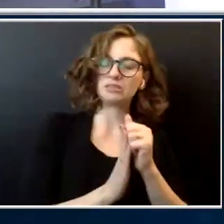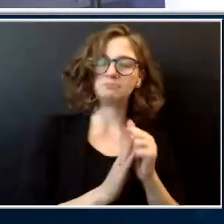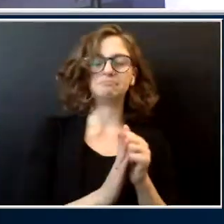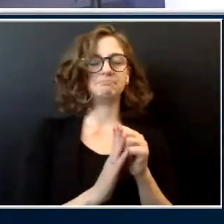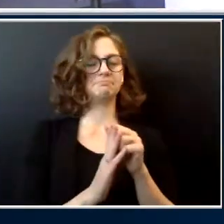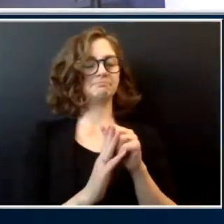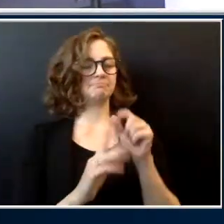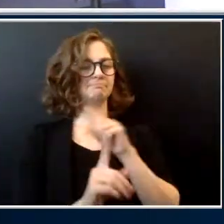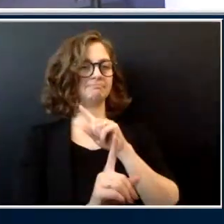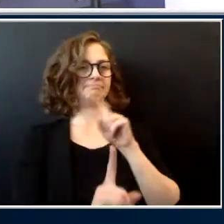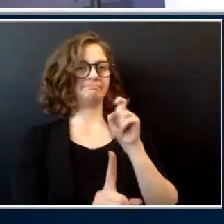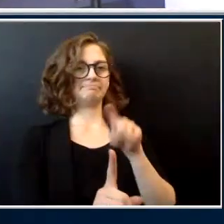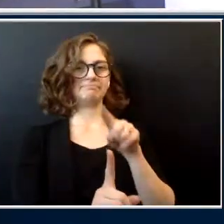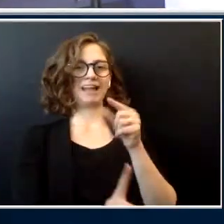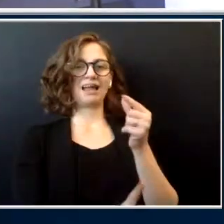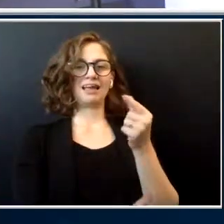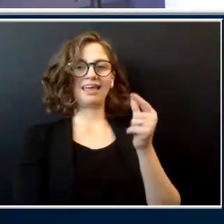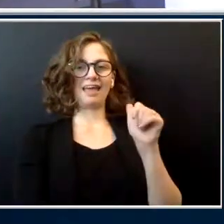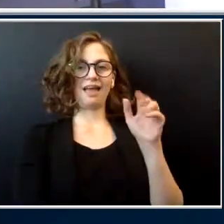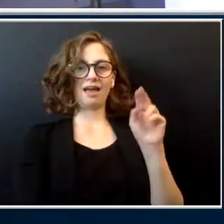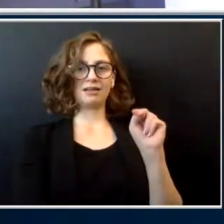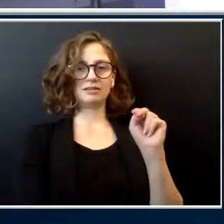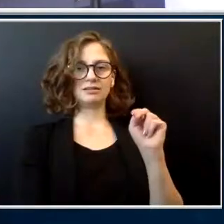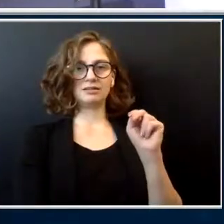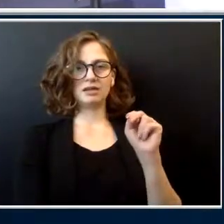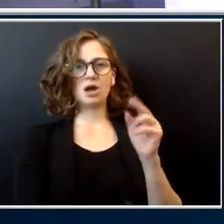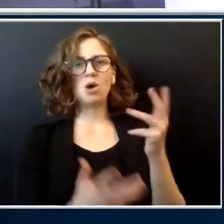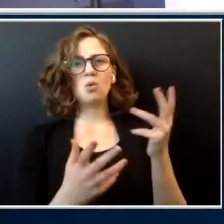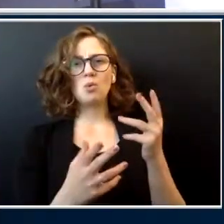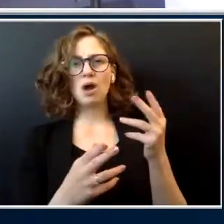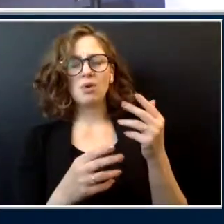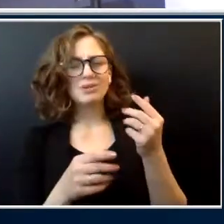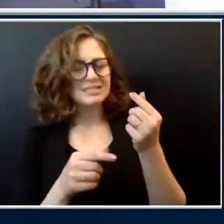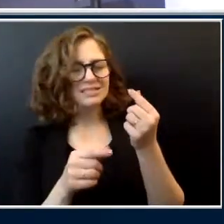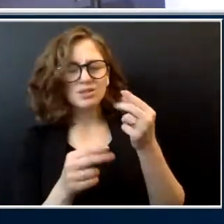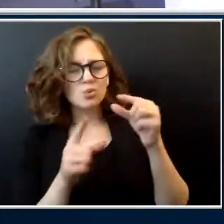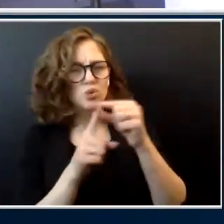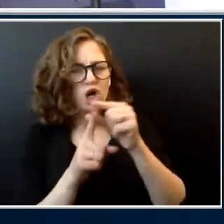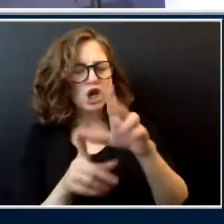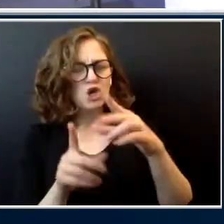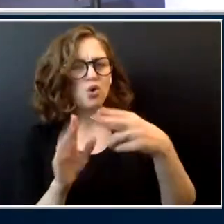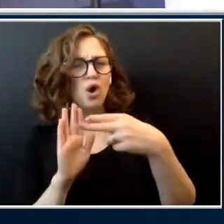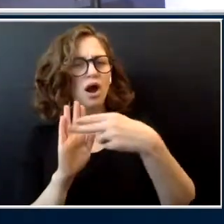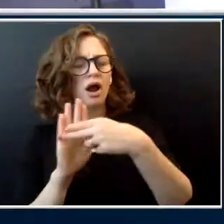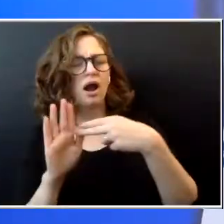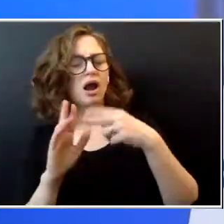writes, what was the word in Dr. Gann's title? Igloo something? Can you repeat your title?